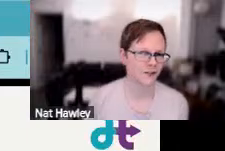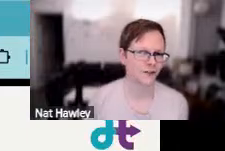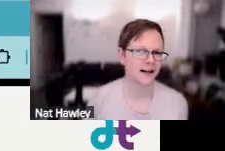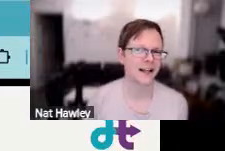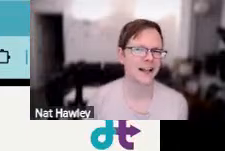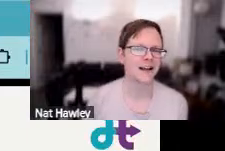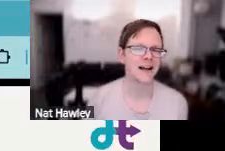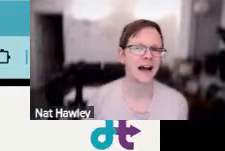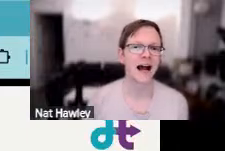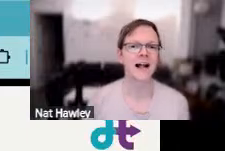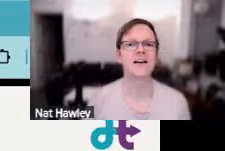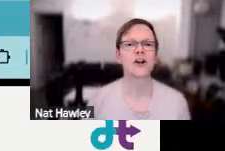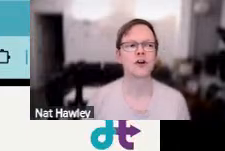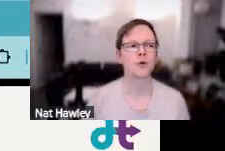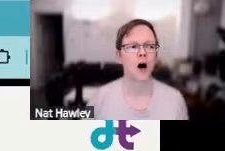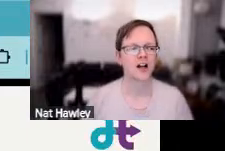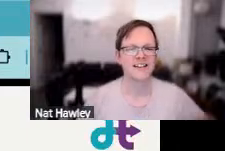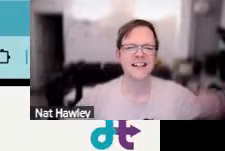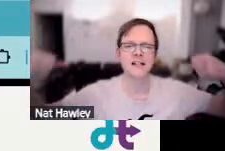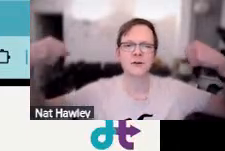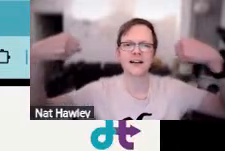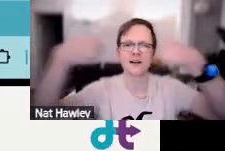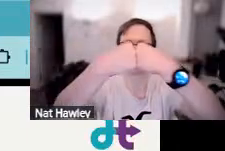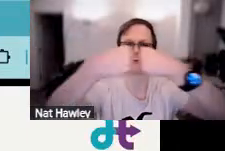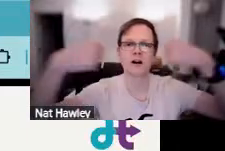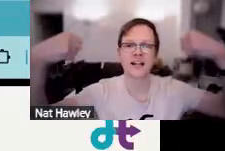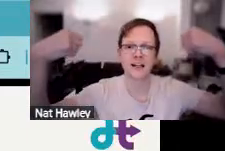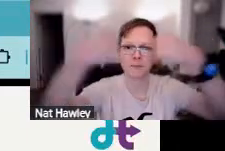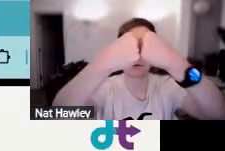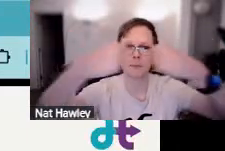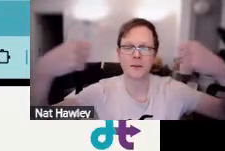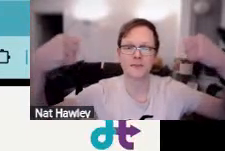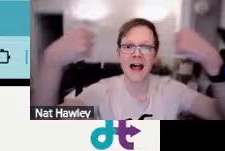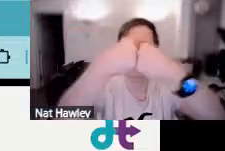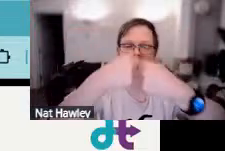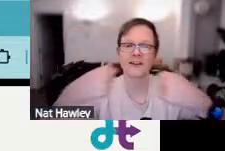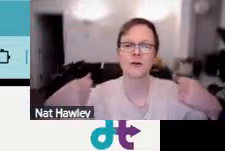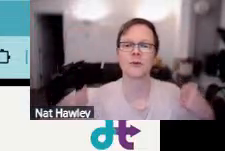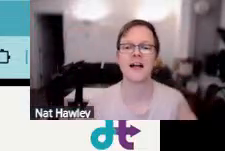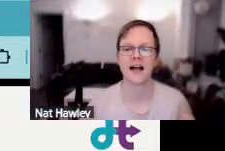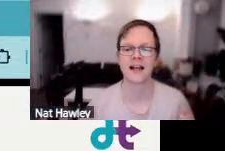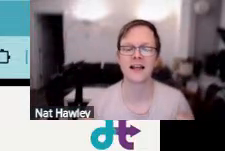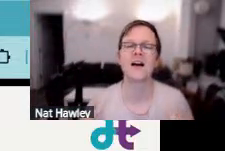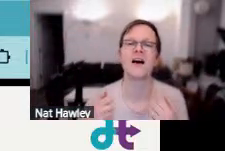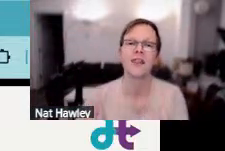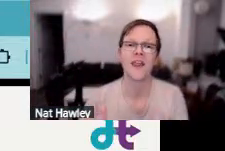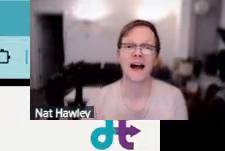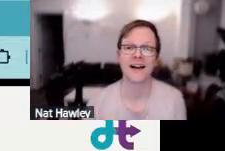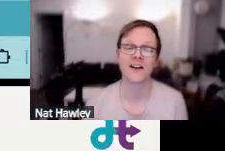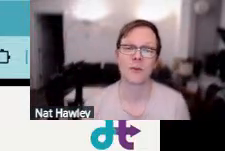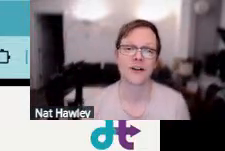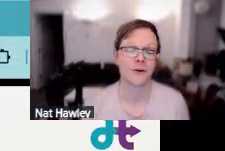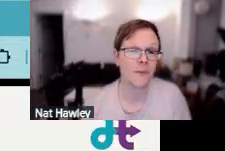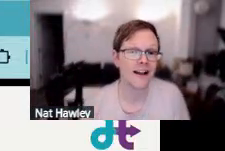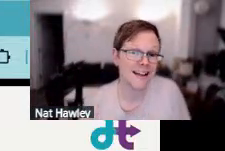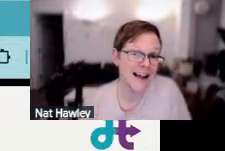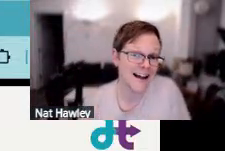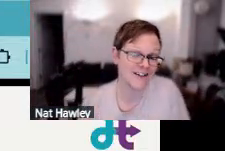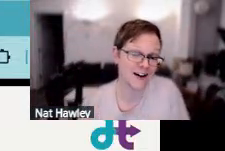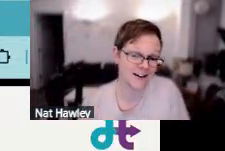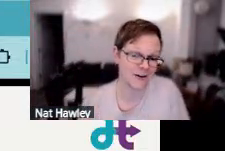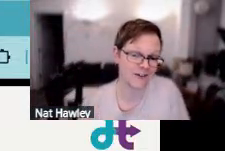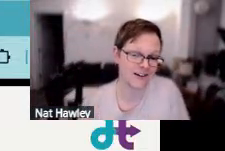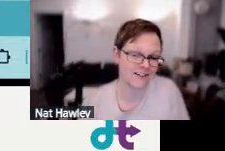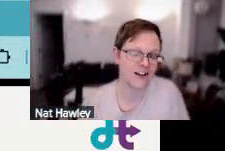think differently and you are continuously running into problems every single day, that is when you might get